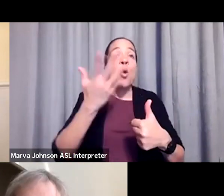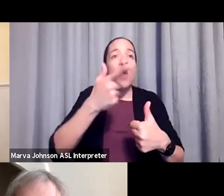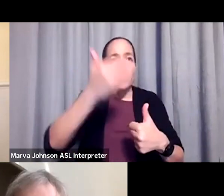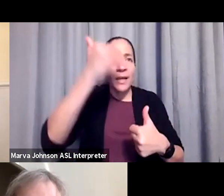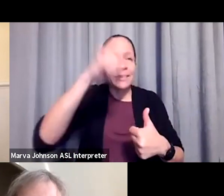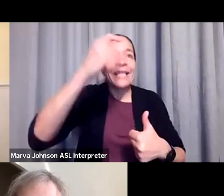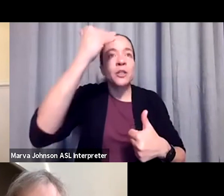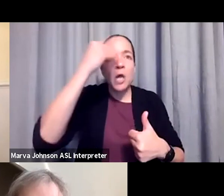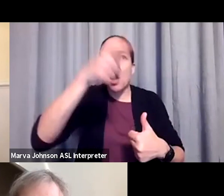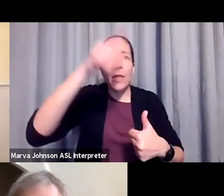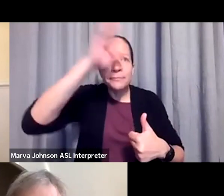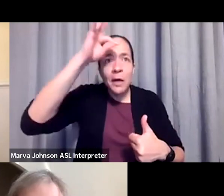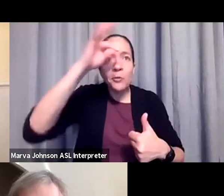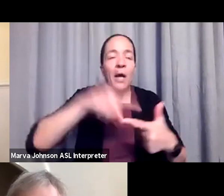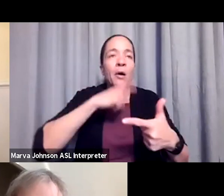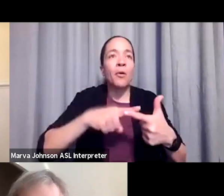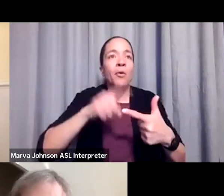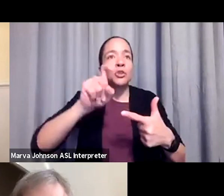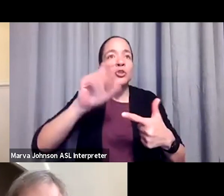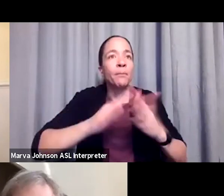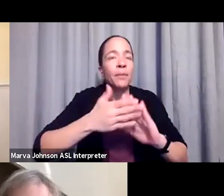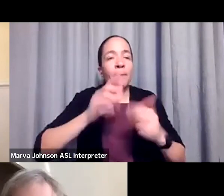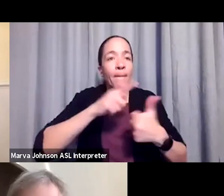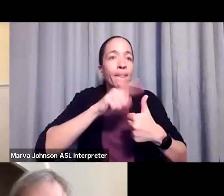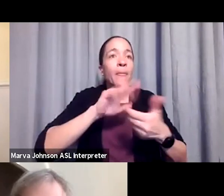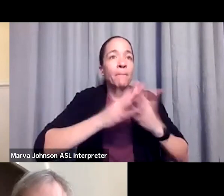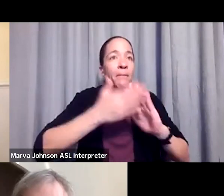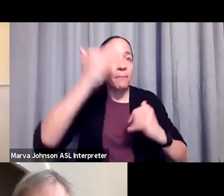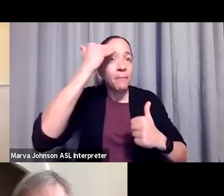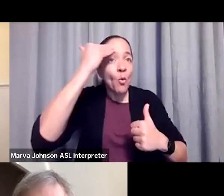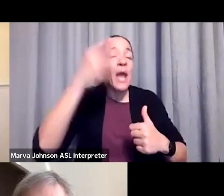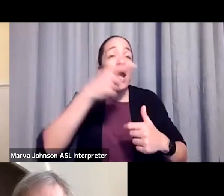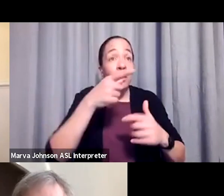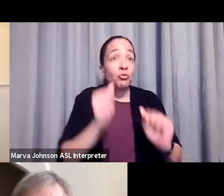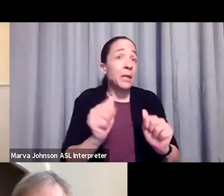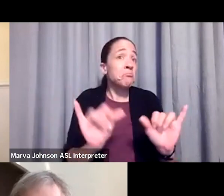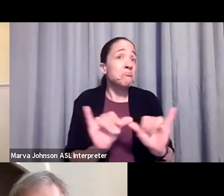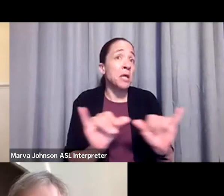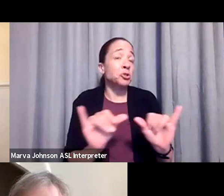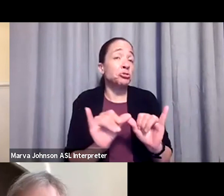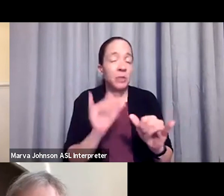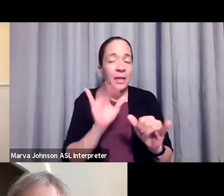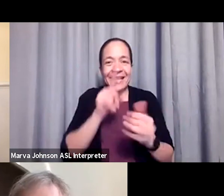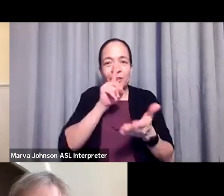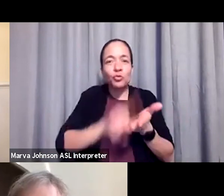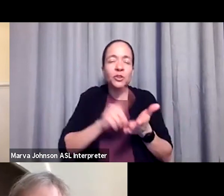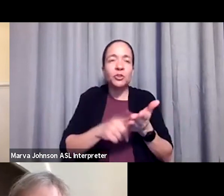of? And you can measure whether they are aware of them or not. And that is going to be some kind of research that you